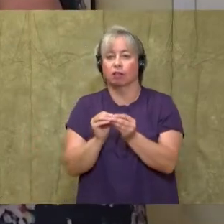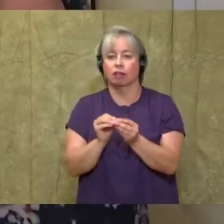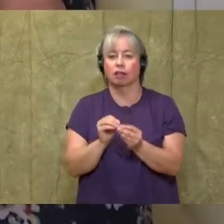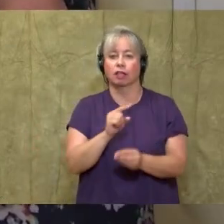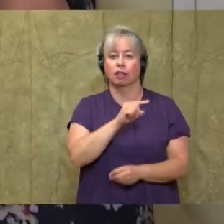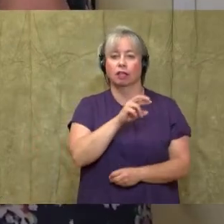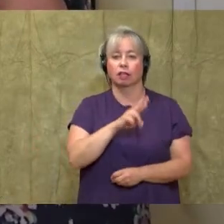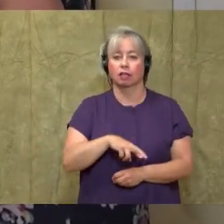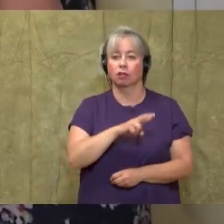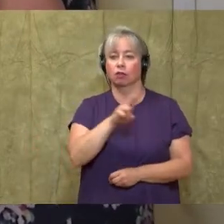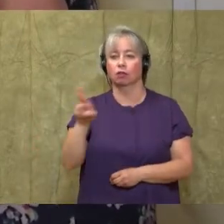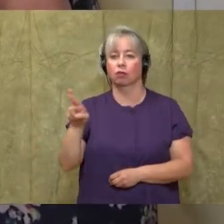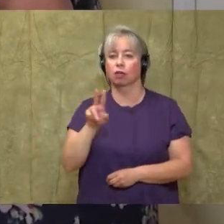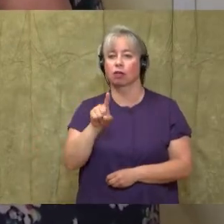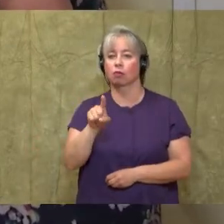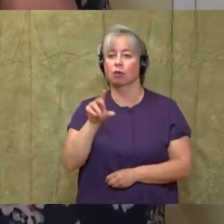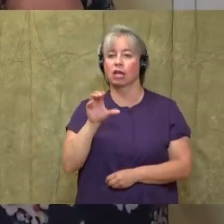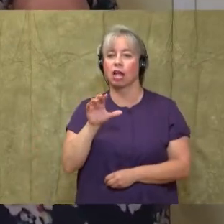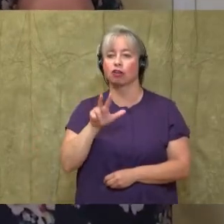136,